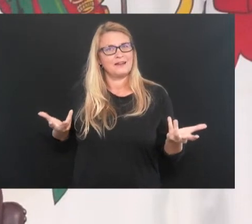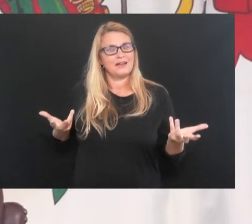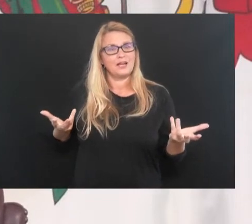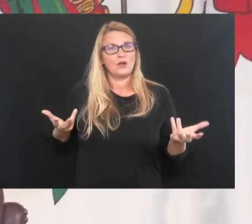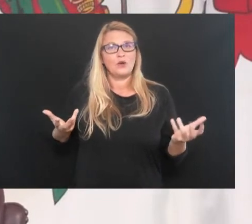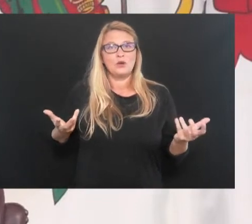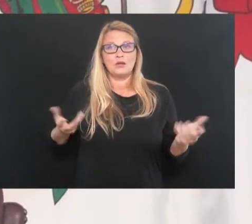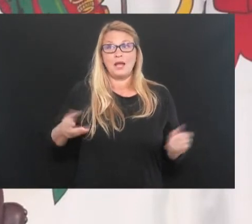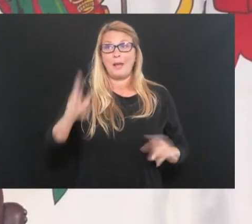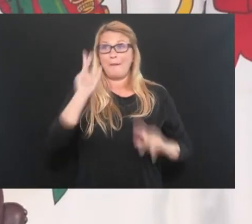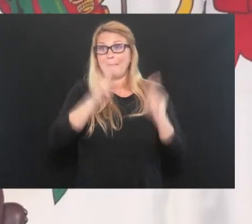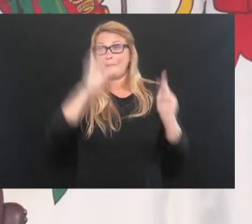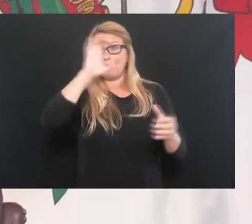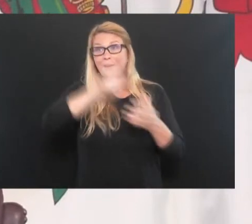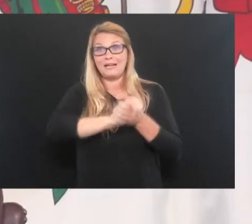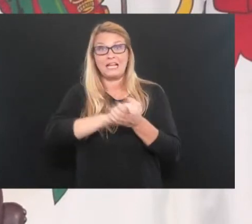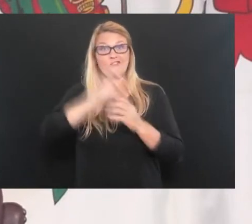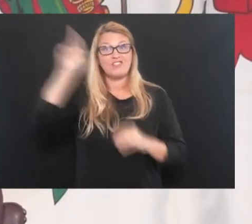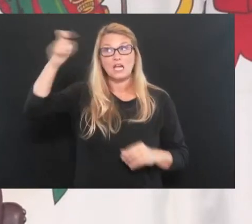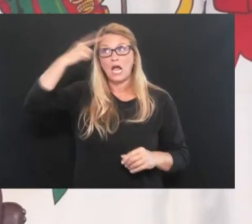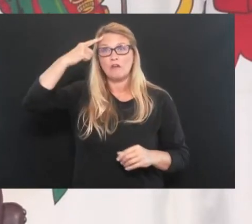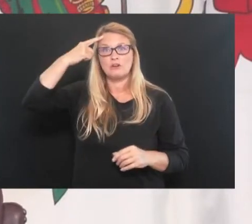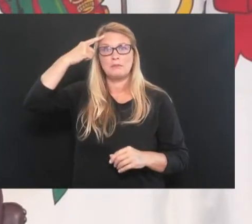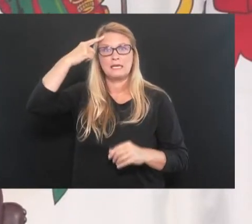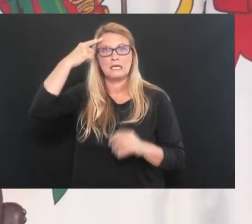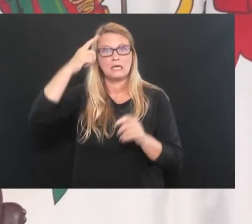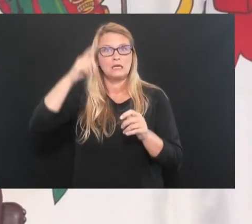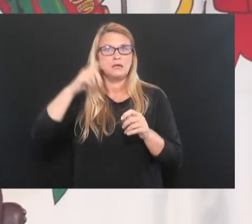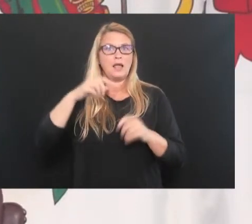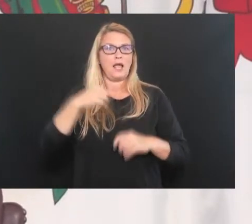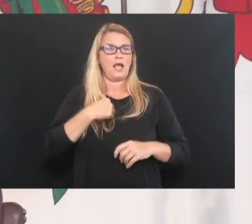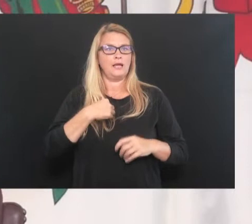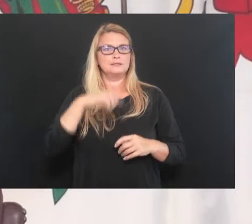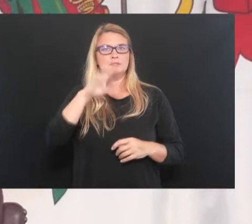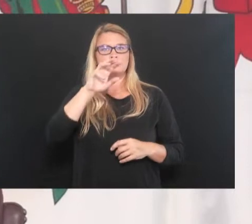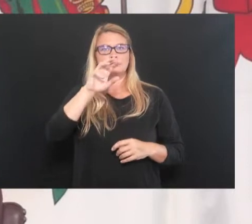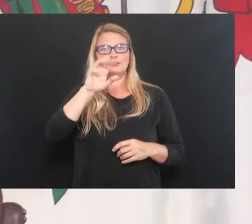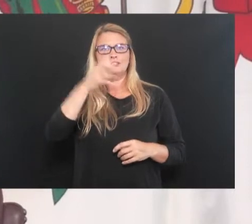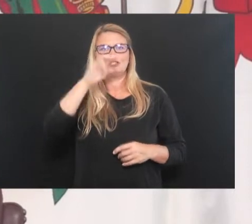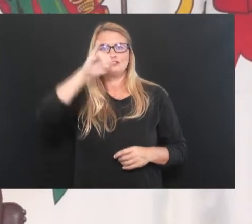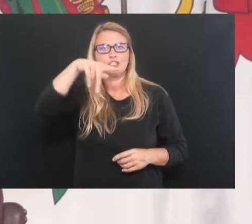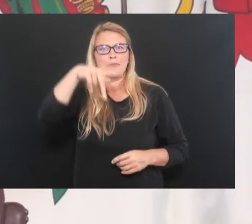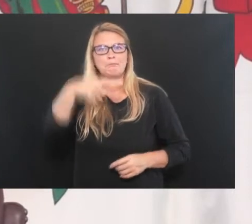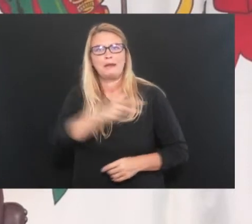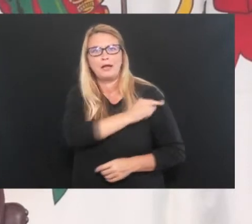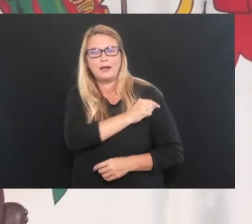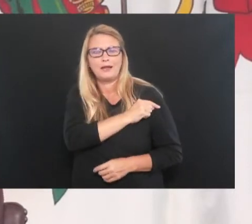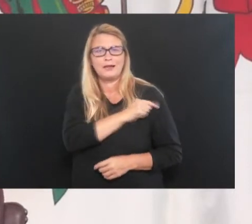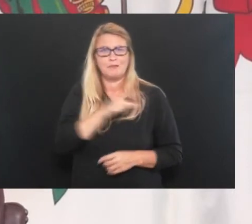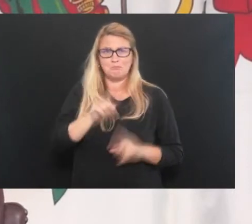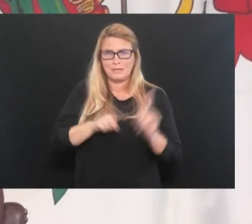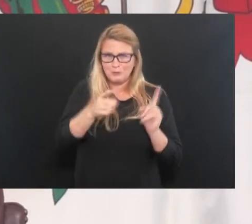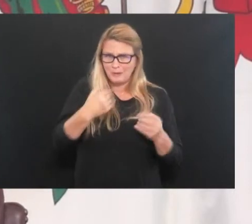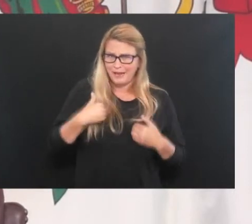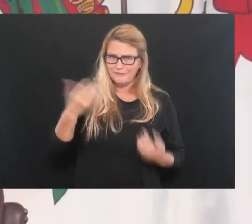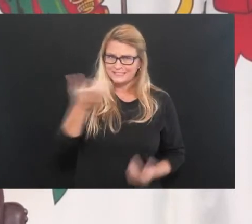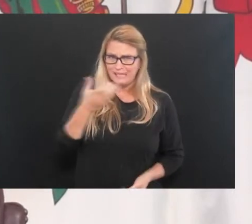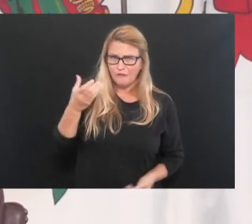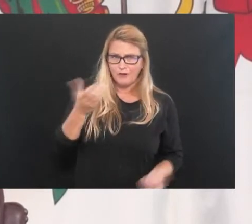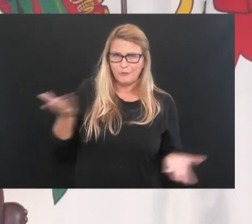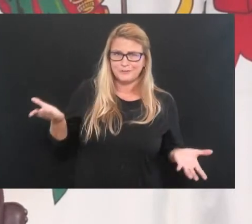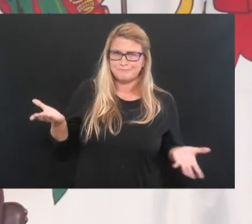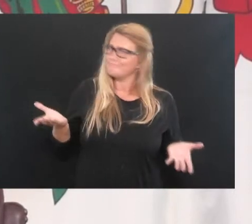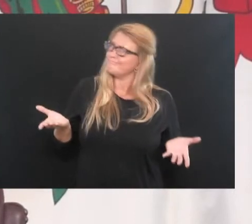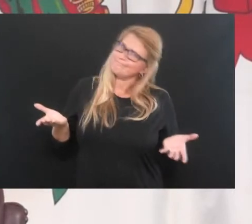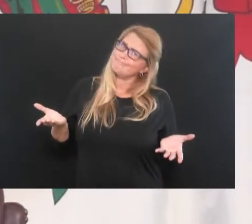the federal government is going to trace you around and know where you're at, and you're carrying a cell phone? I